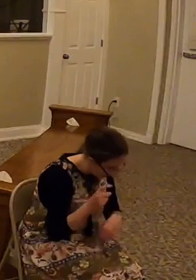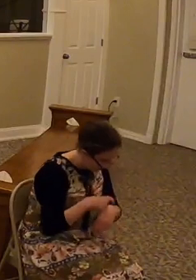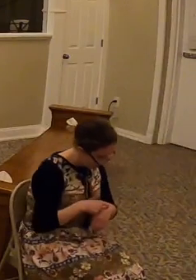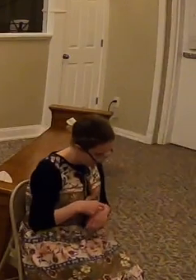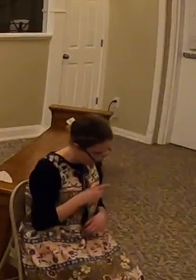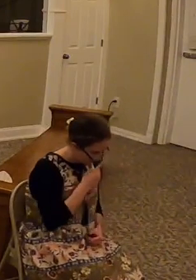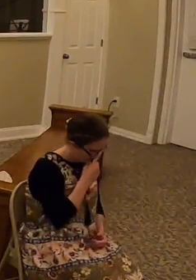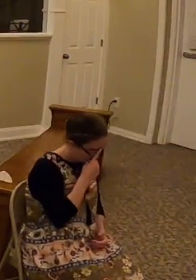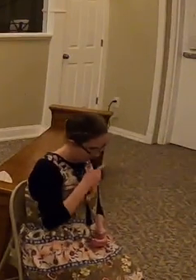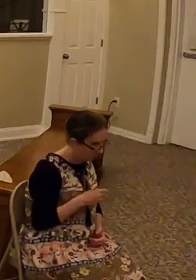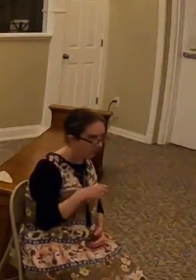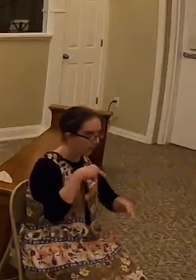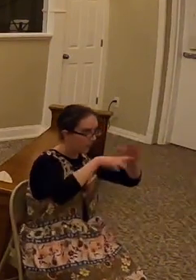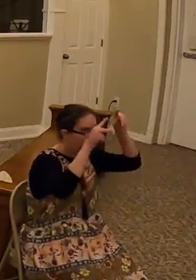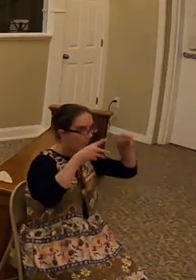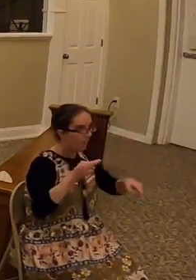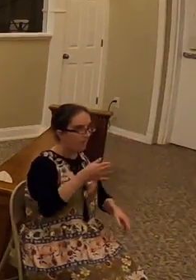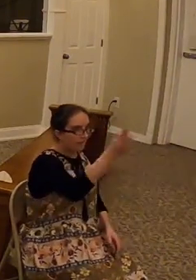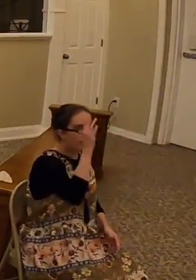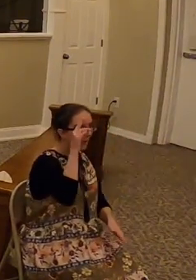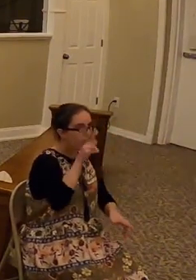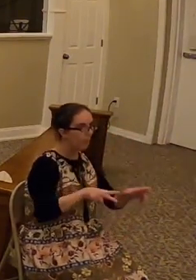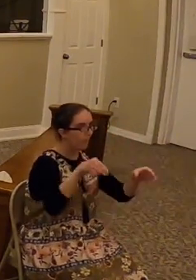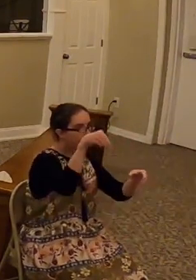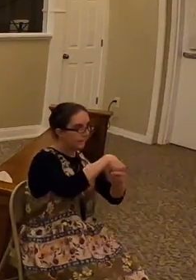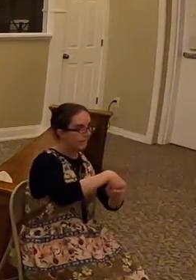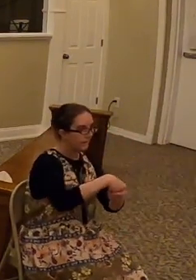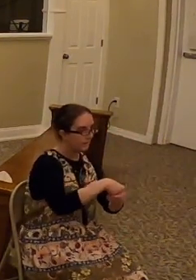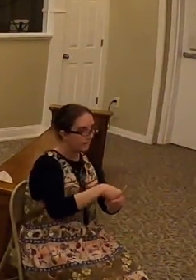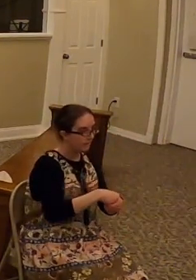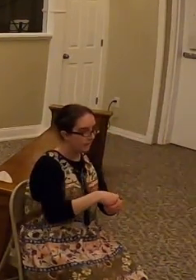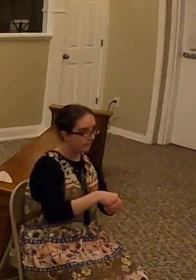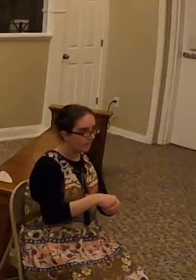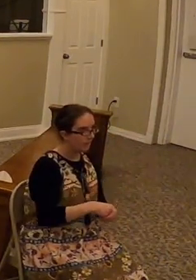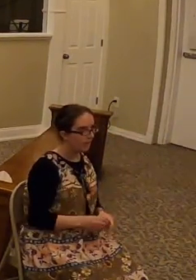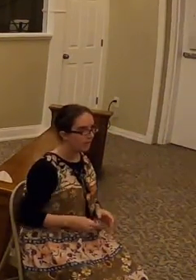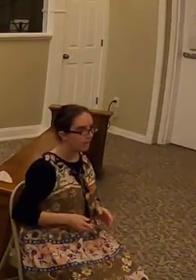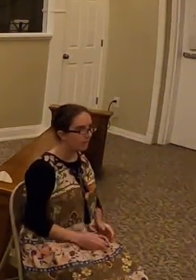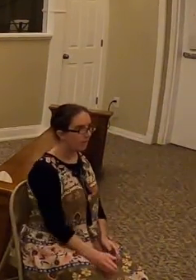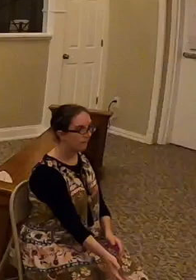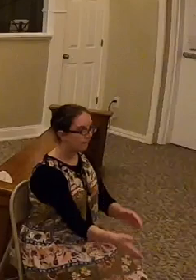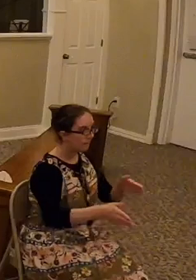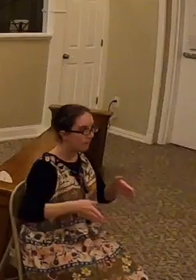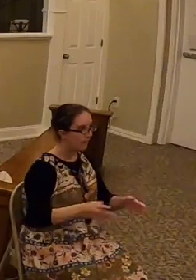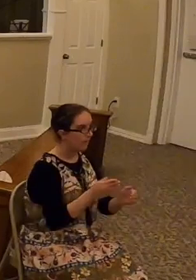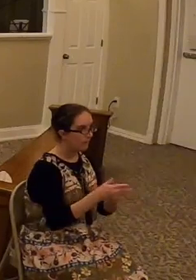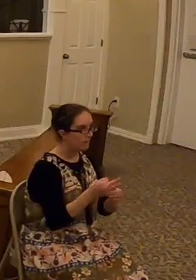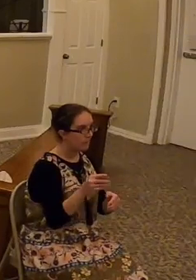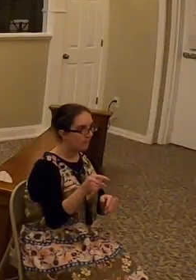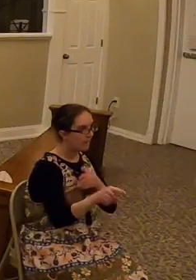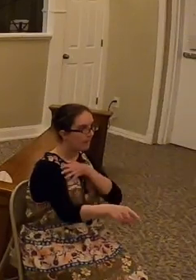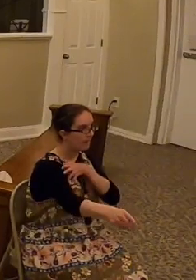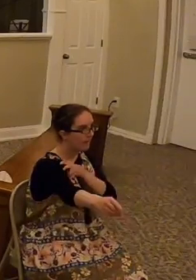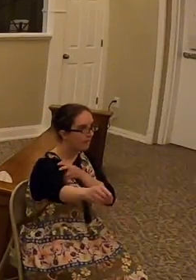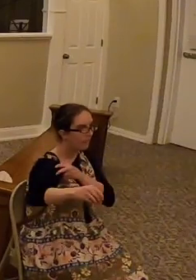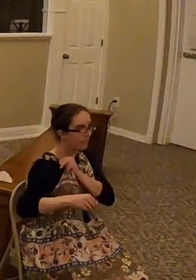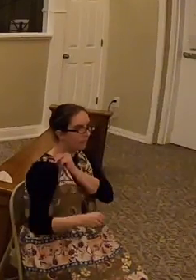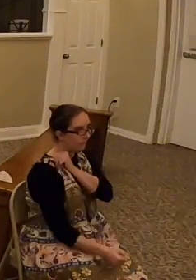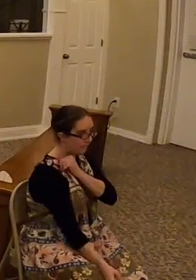time, old prophet of God walked in at the end of the road for some of them folks. Amen.